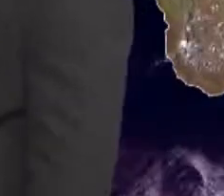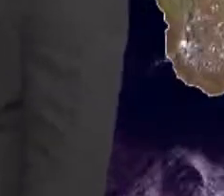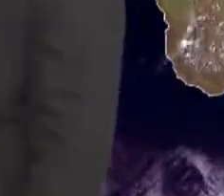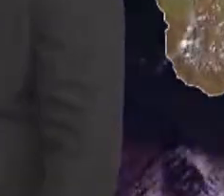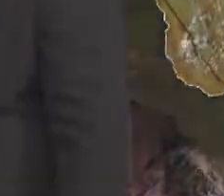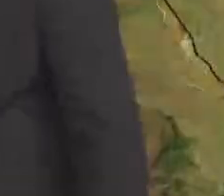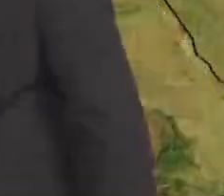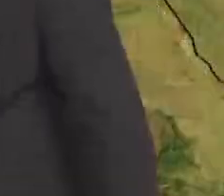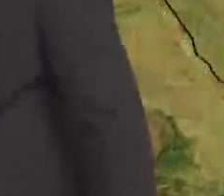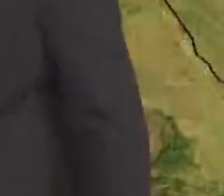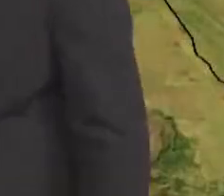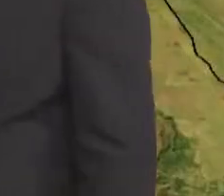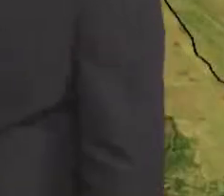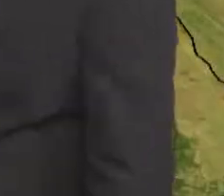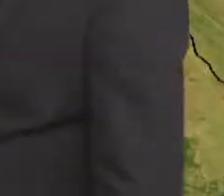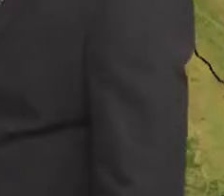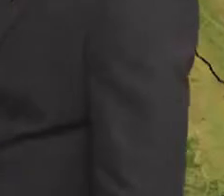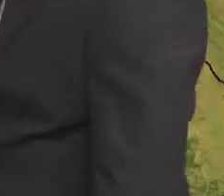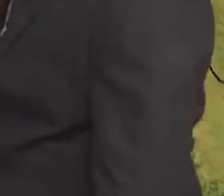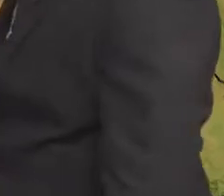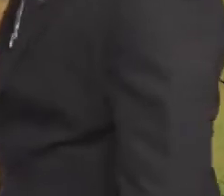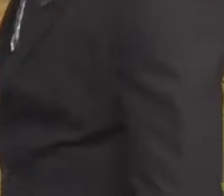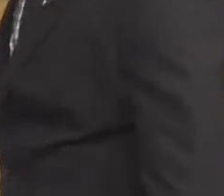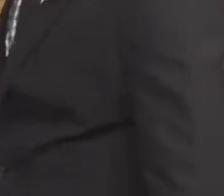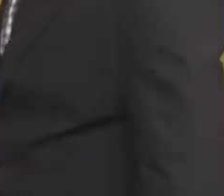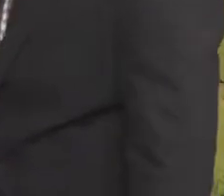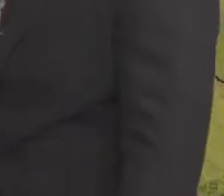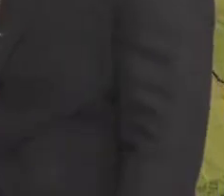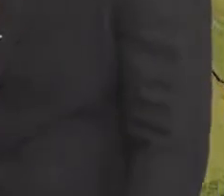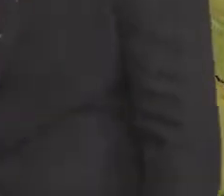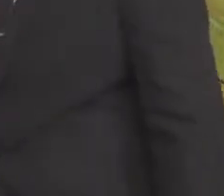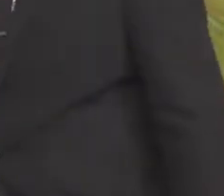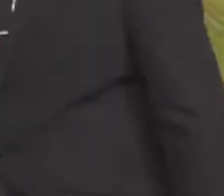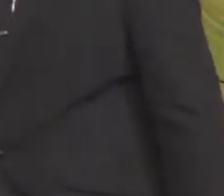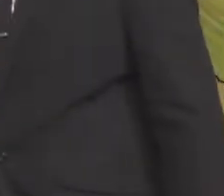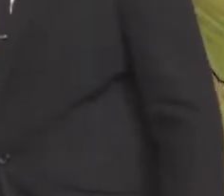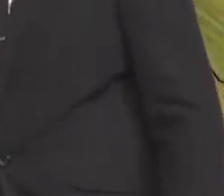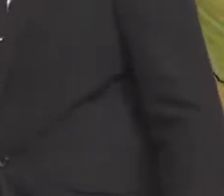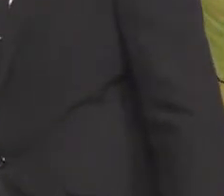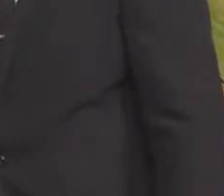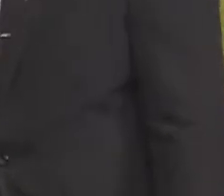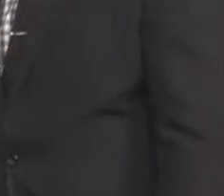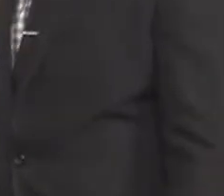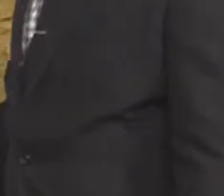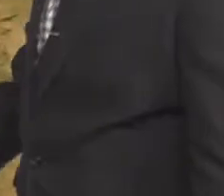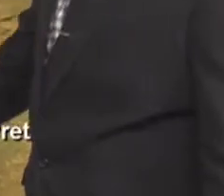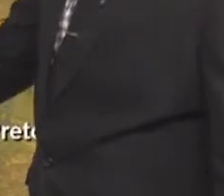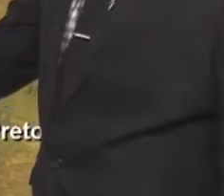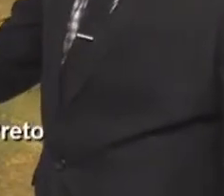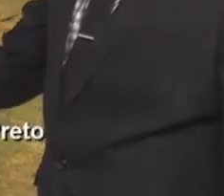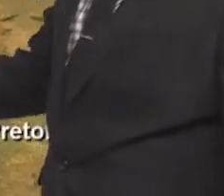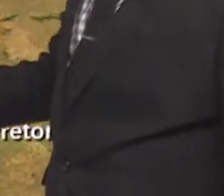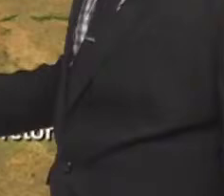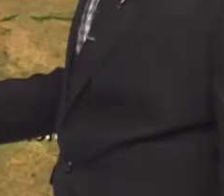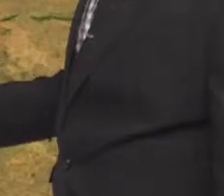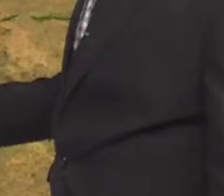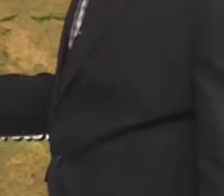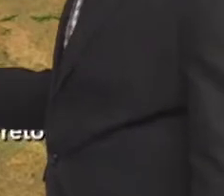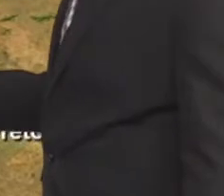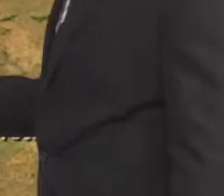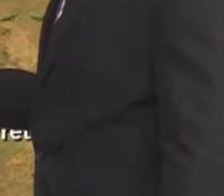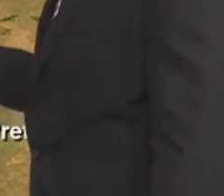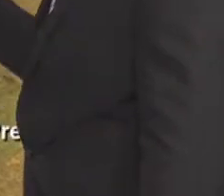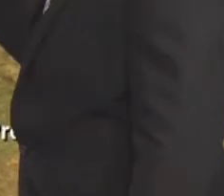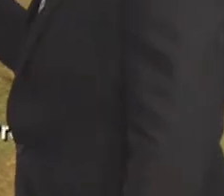leno mo gola ka moso gone marata a thiba mo mafelong ka bontsi a lefatshe leno ka kgonagalo ya pula e fogadima mo mafelo mangwe mme dikgaolo tsa borwa bora go tlhaba kgatlheng